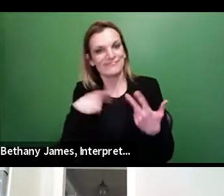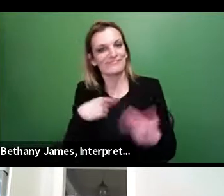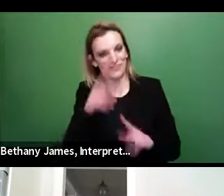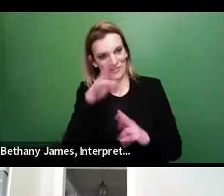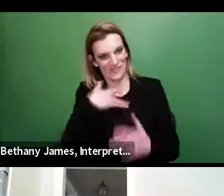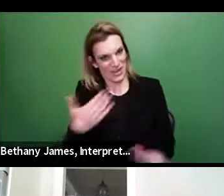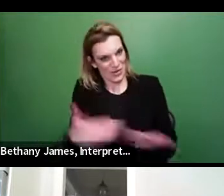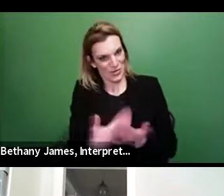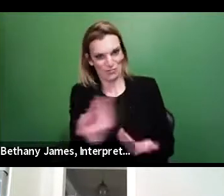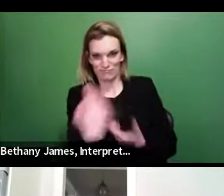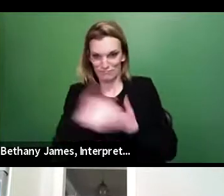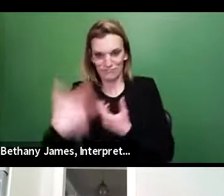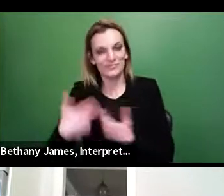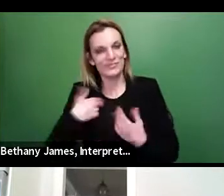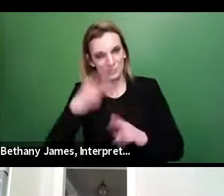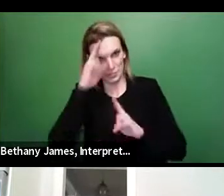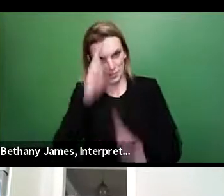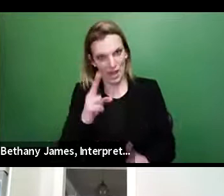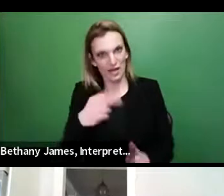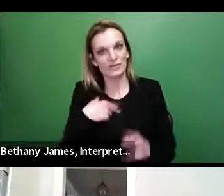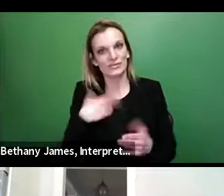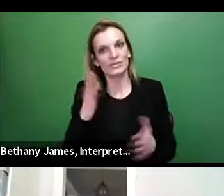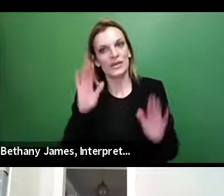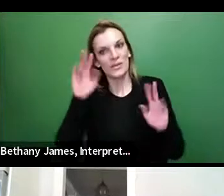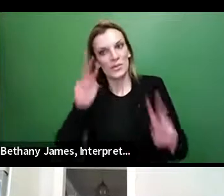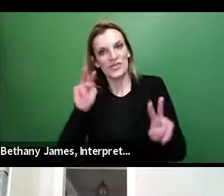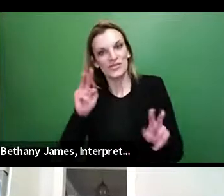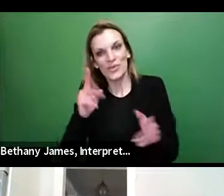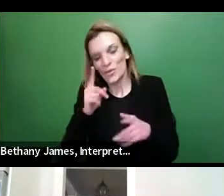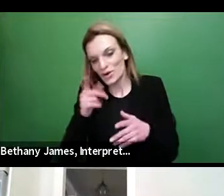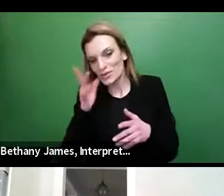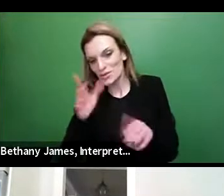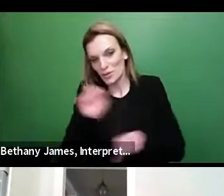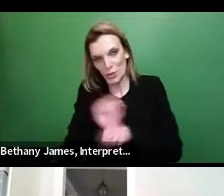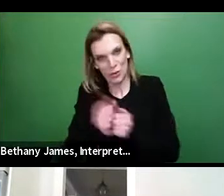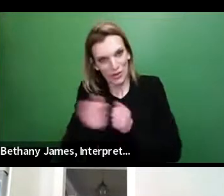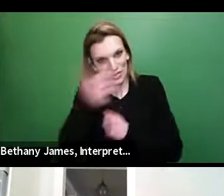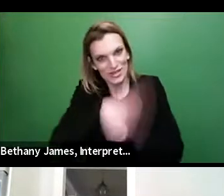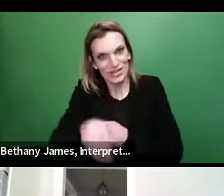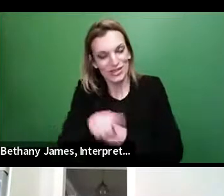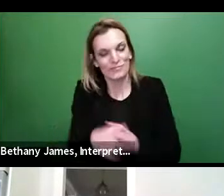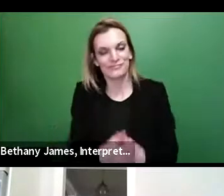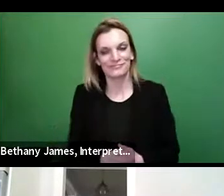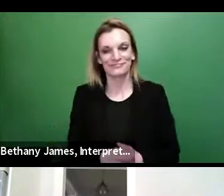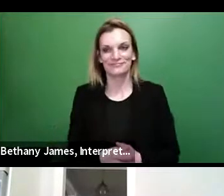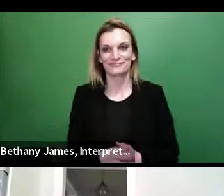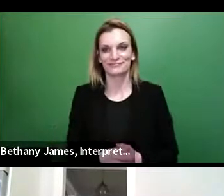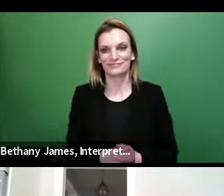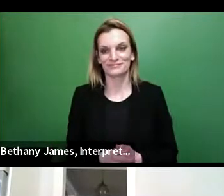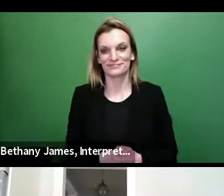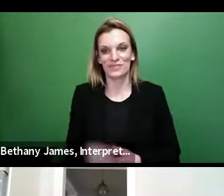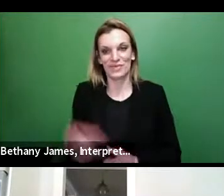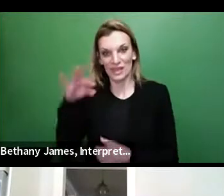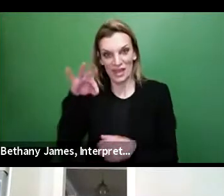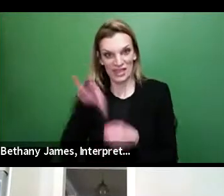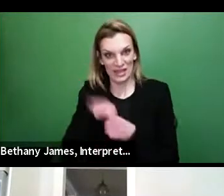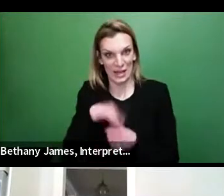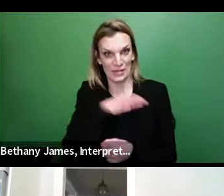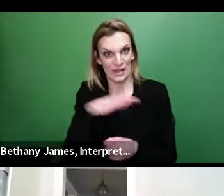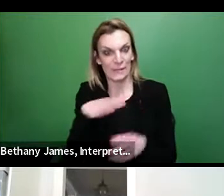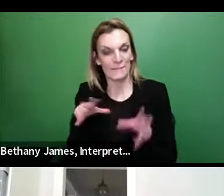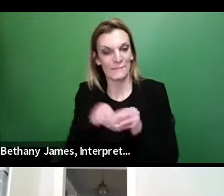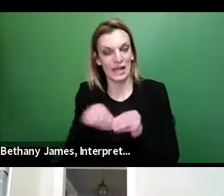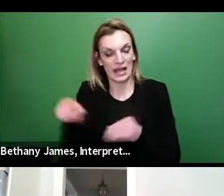together to do good on behalf of the state. The nominating committee, which was made up of